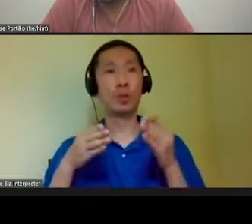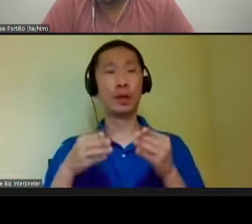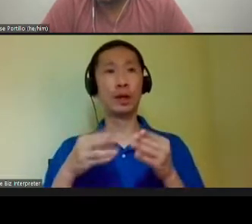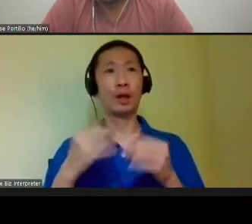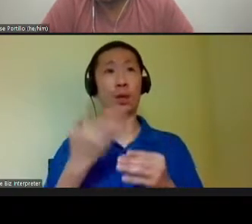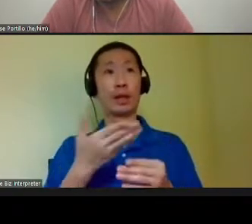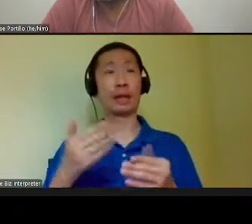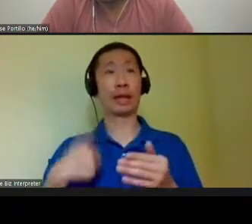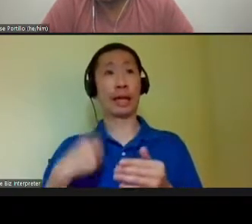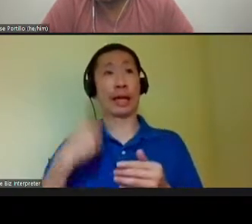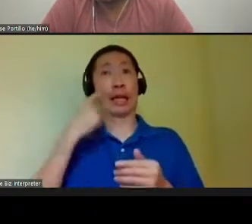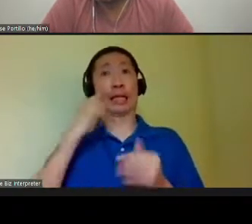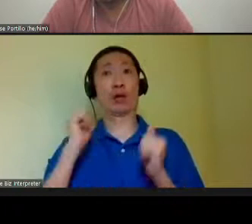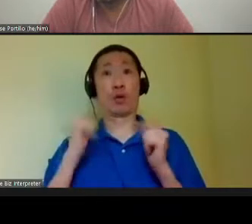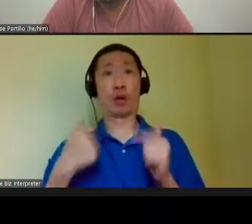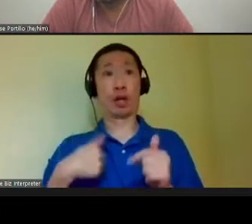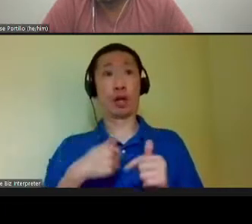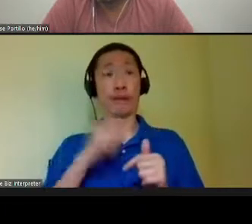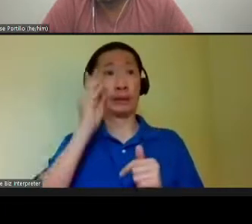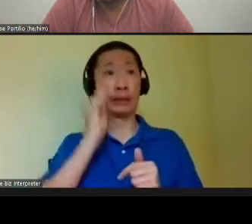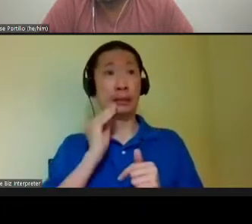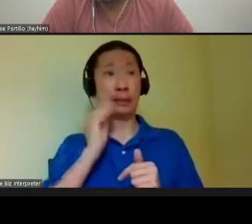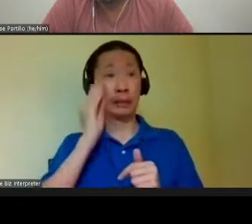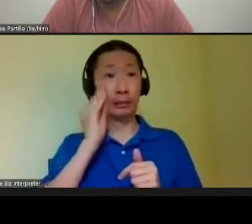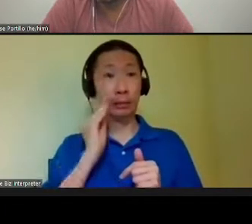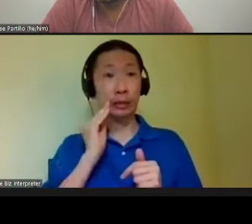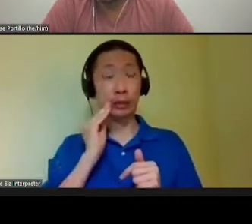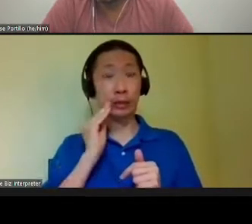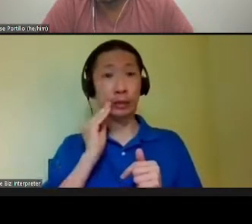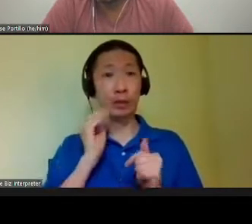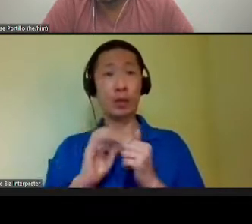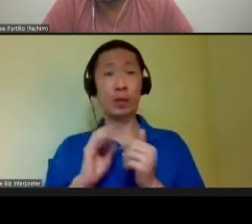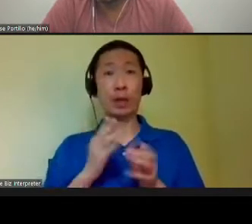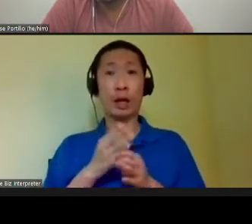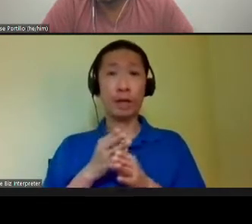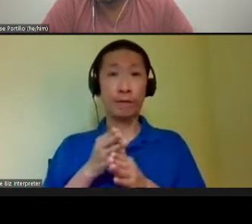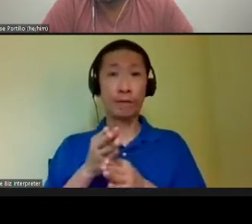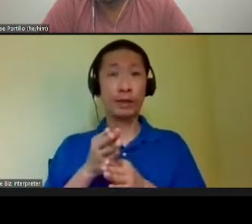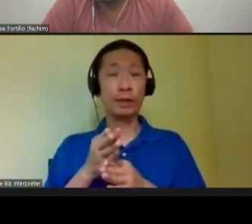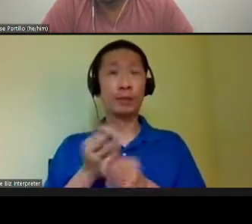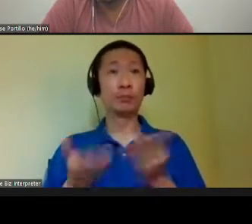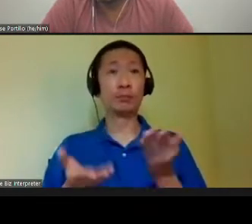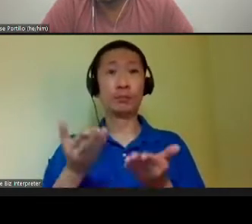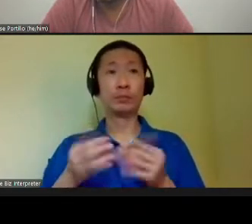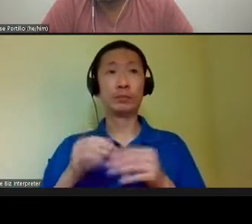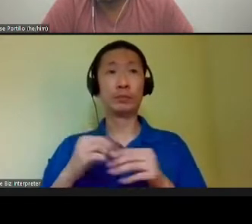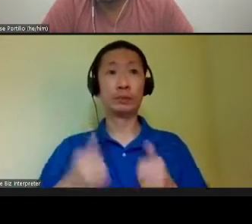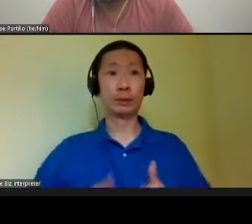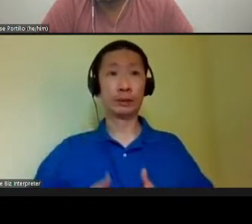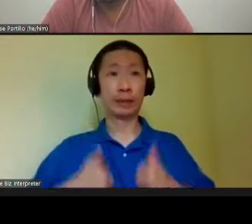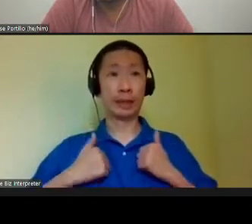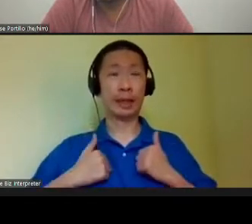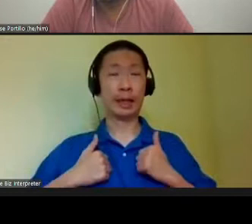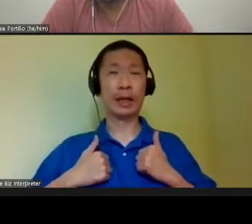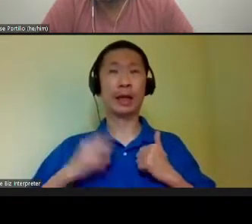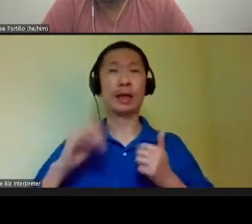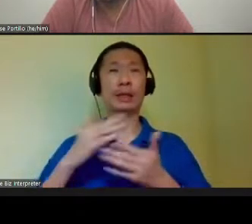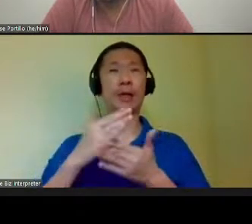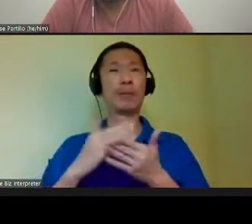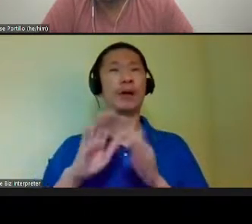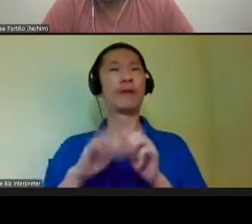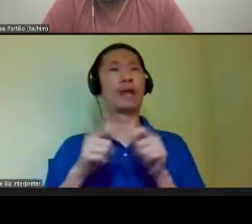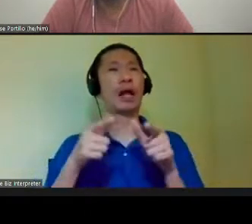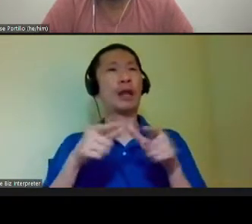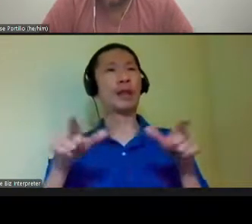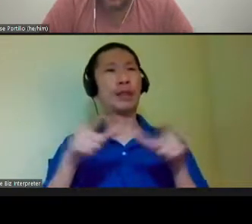one of the things that I think we've all probably experienced in our field, even probably in life, is that element of how language